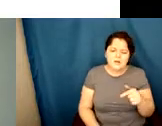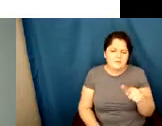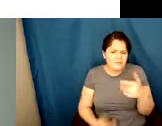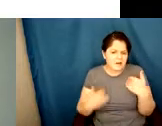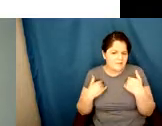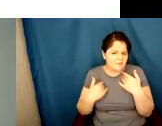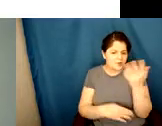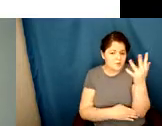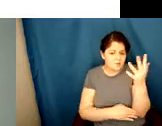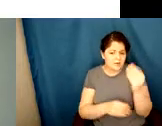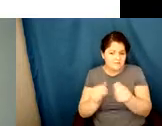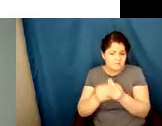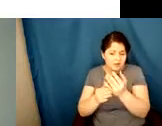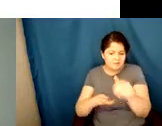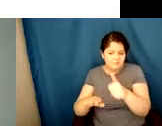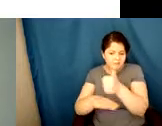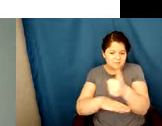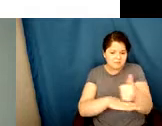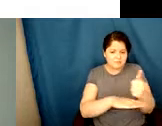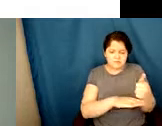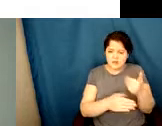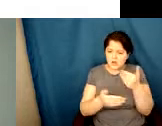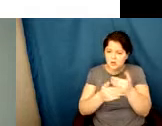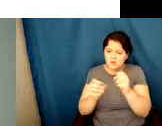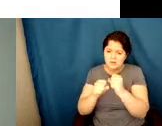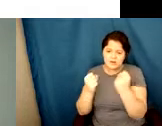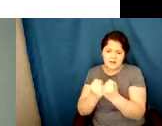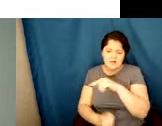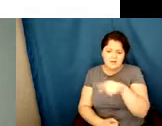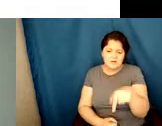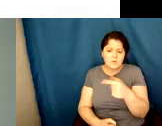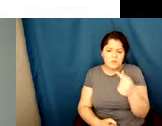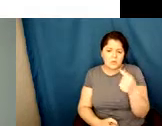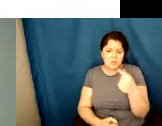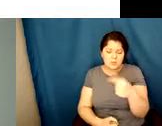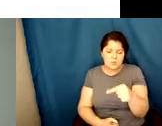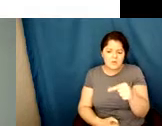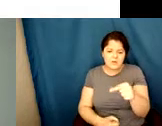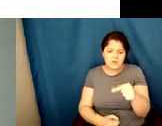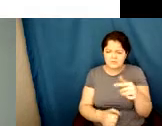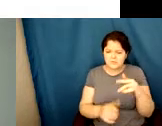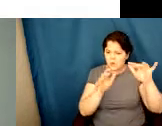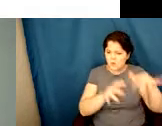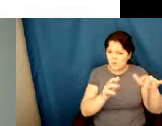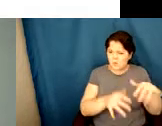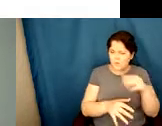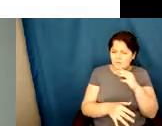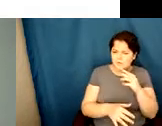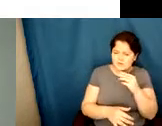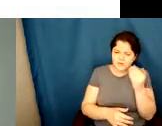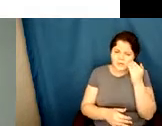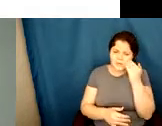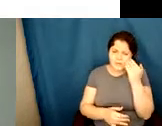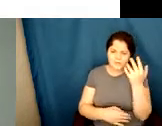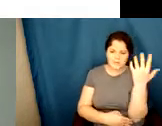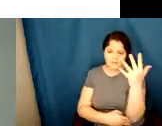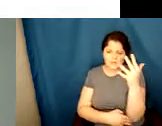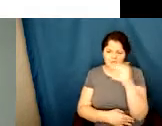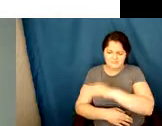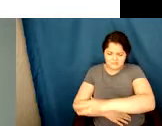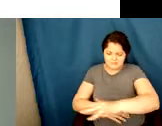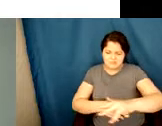plantings along the station are green stormwater infrastructure. So tree beds that can actually collect